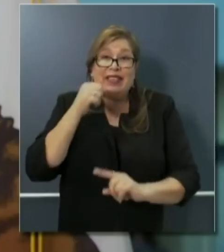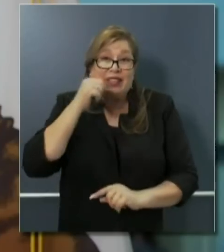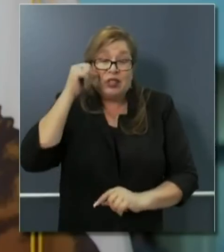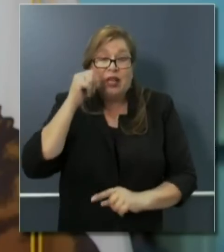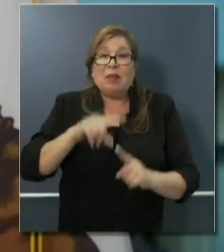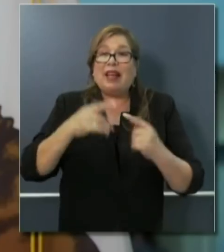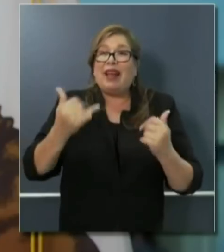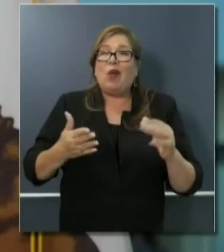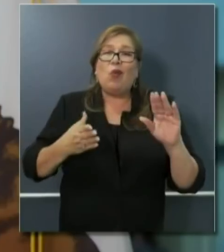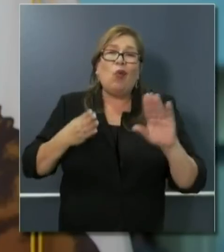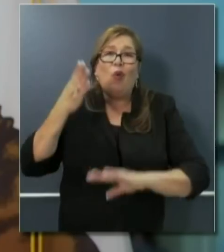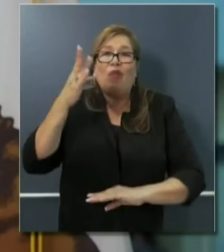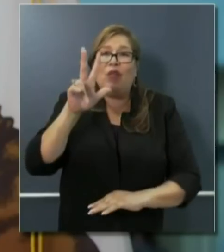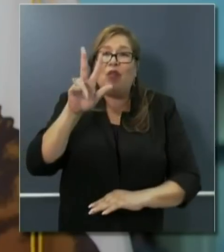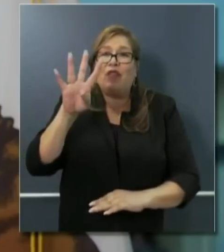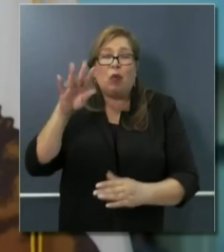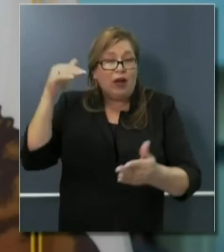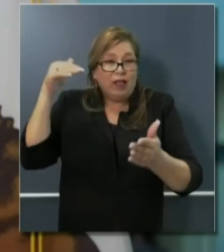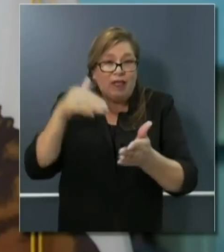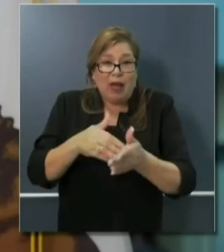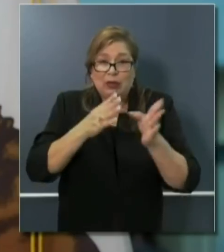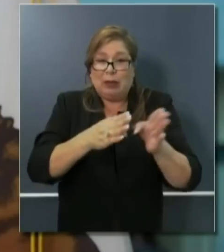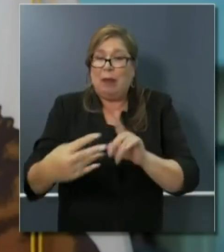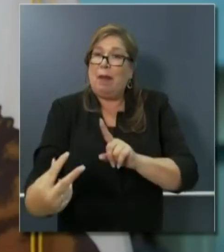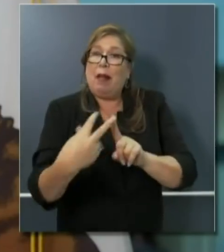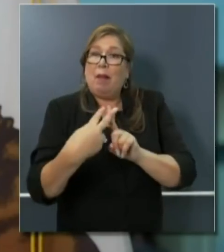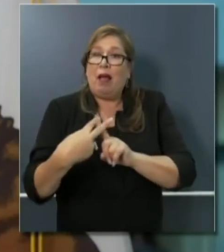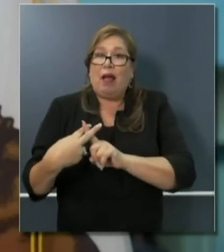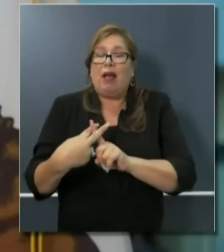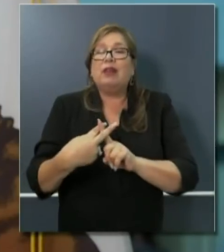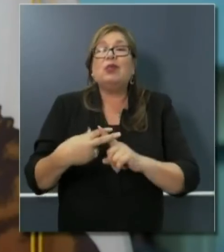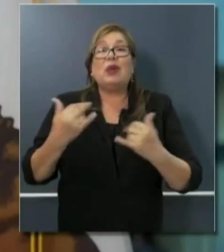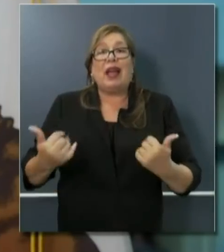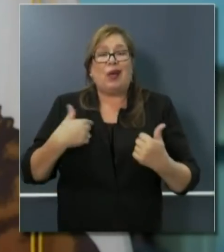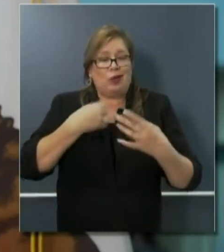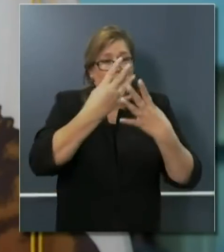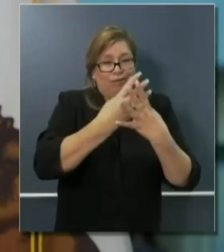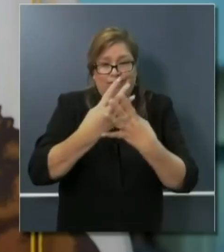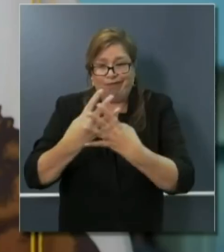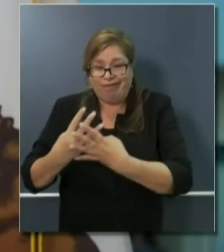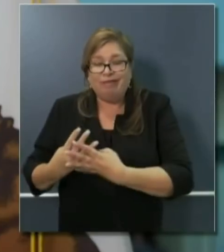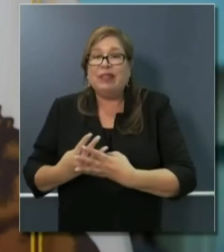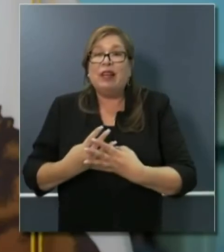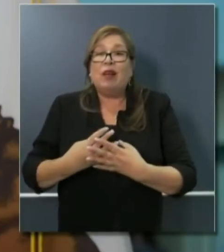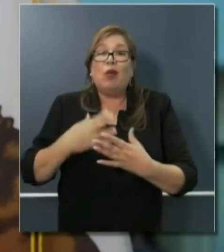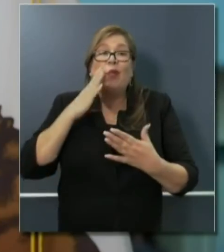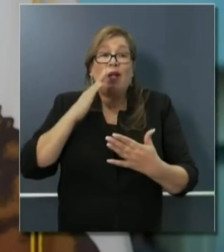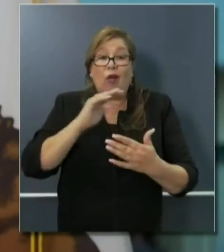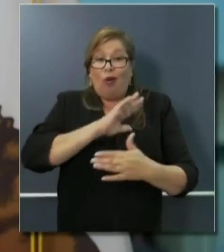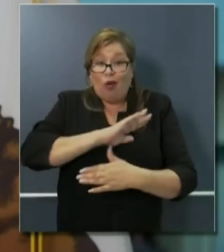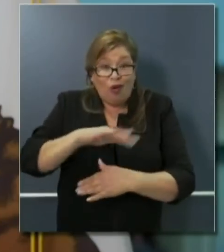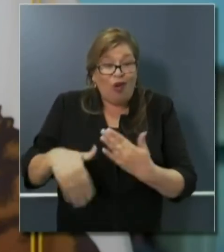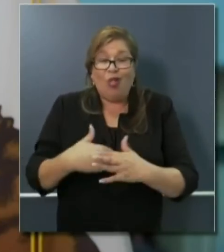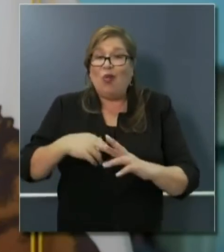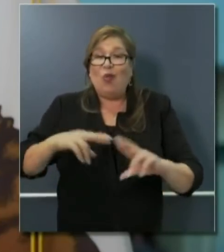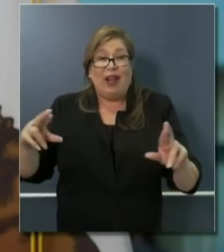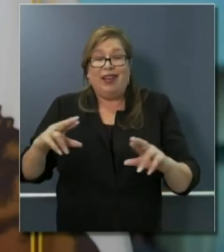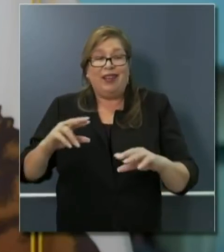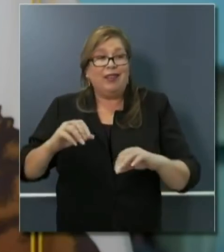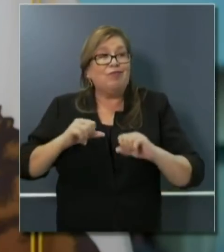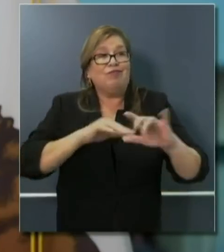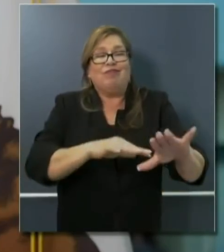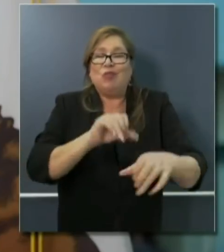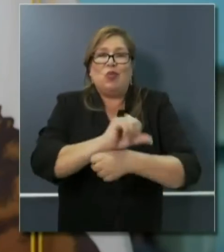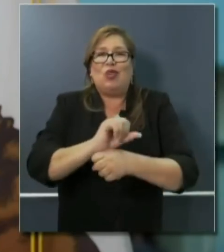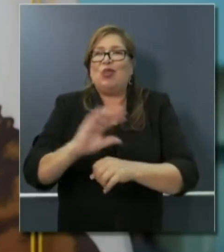over 34,000 applications. We're, again, reviewing them. Not every single individual will be ready to go. We're